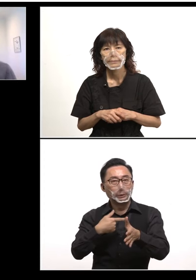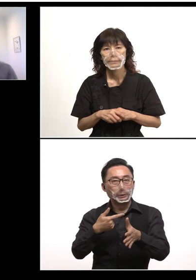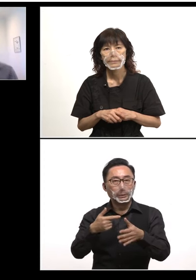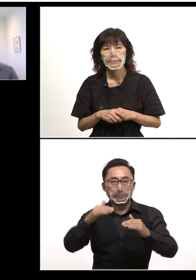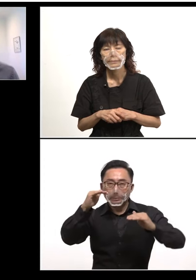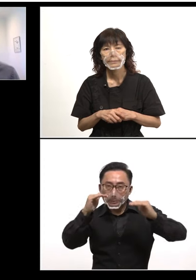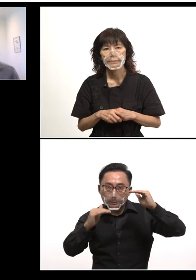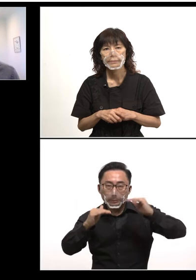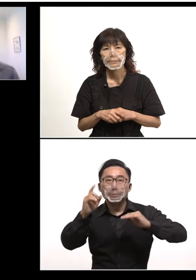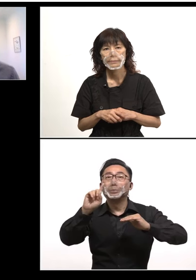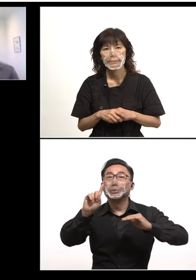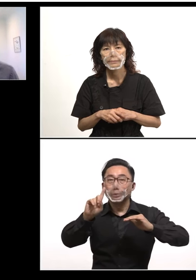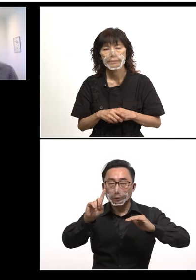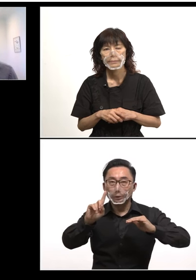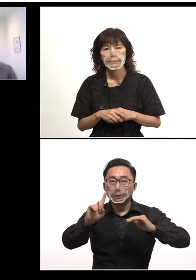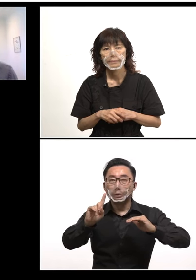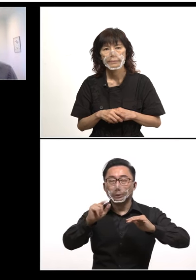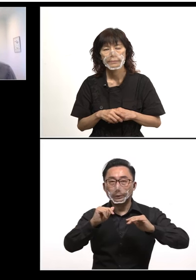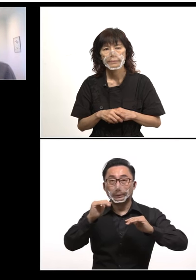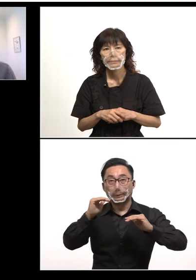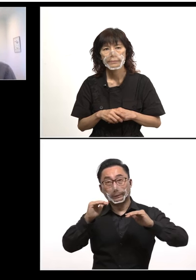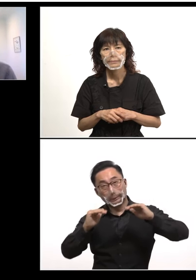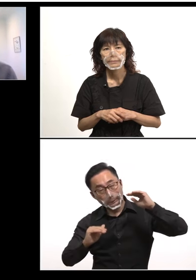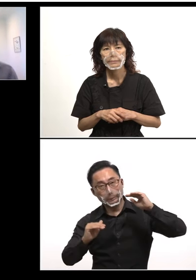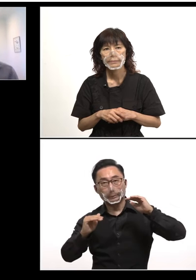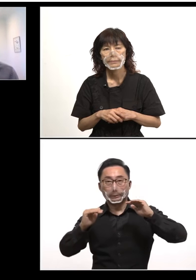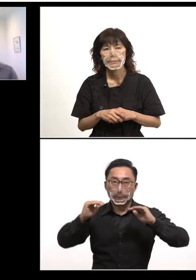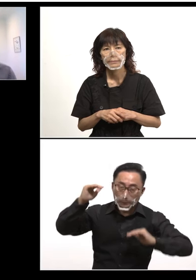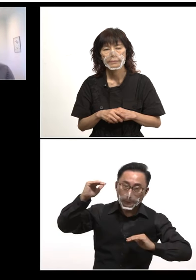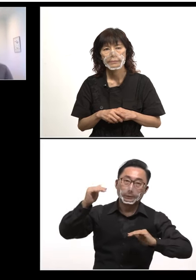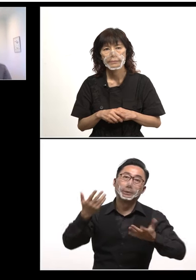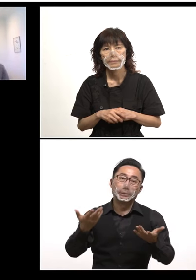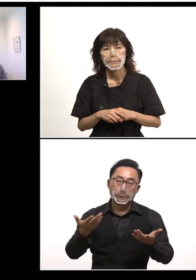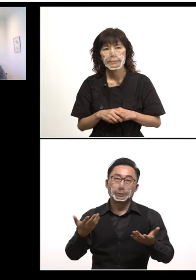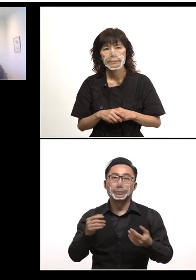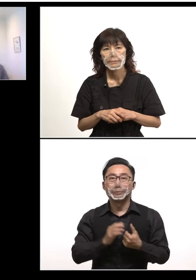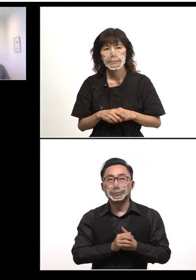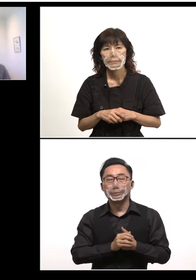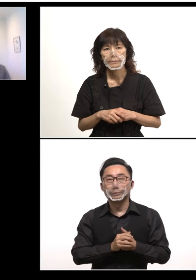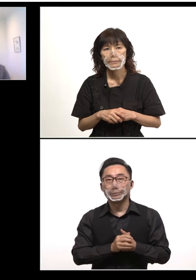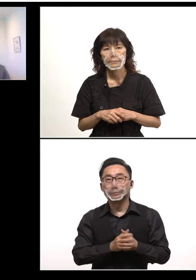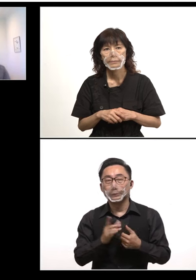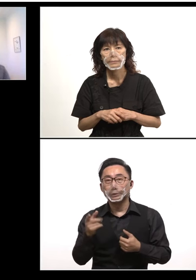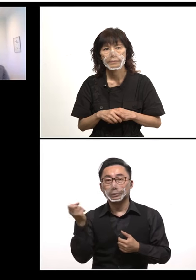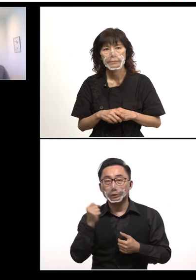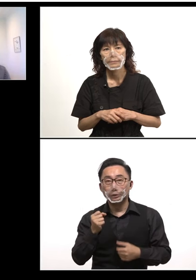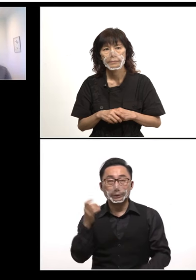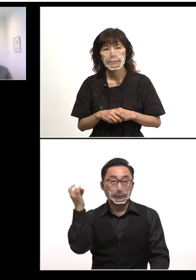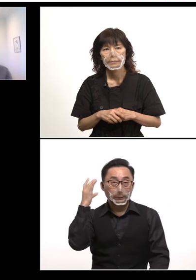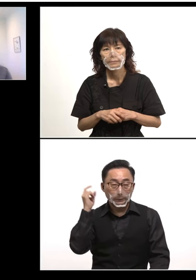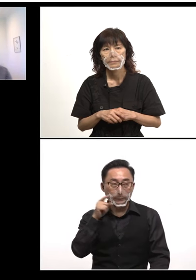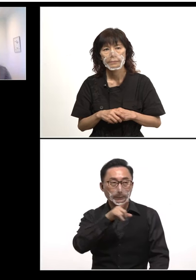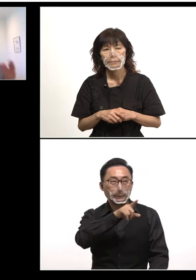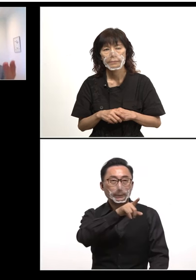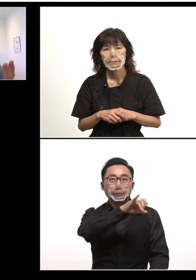it properly. And also just thinking about sound, it occurred to me listening to John, we also had to work really hard to